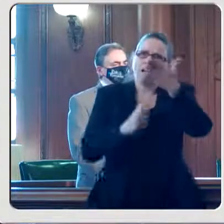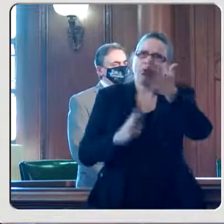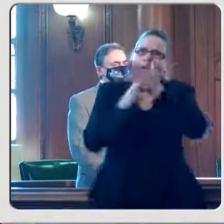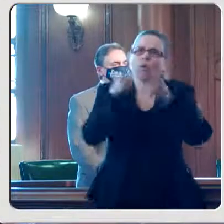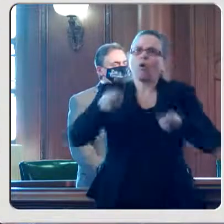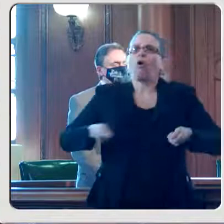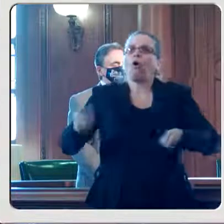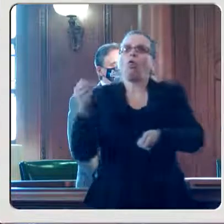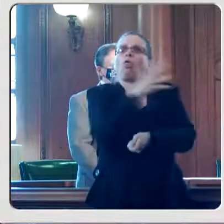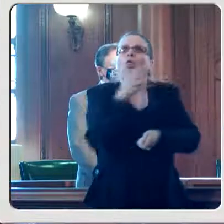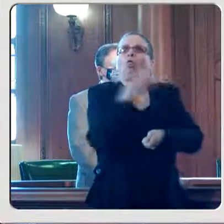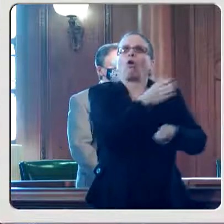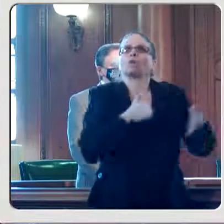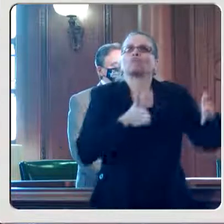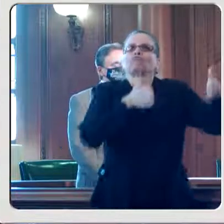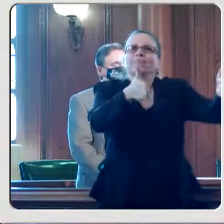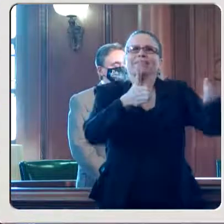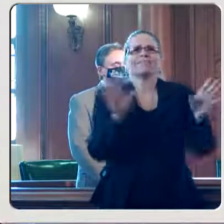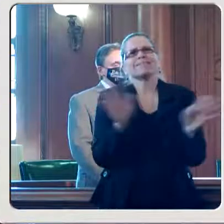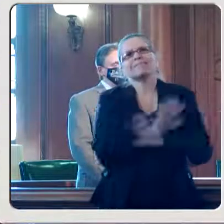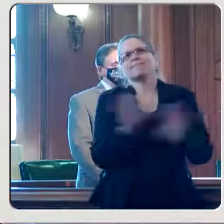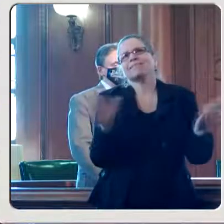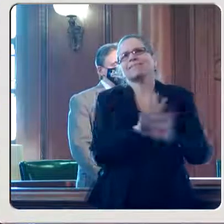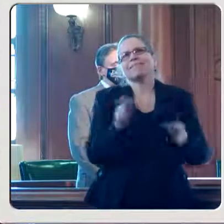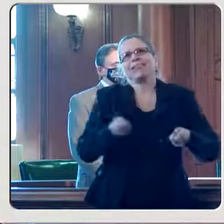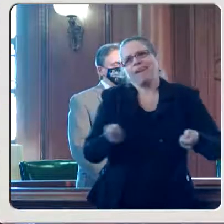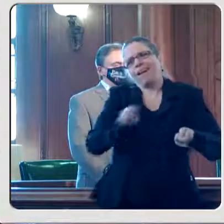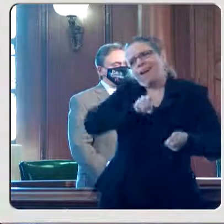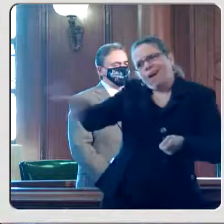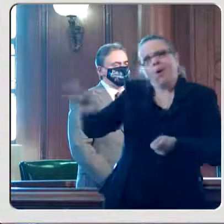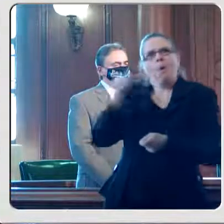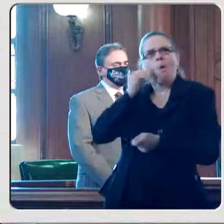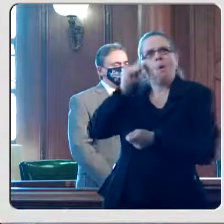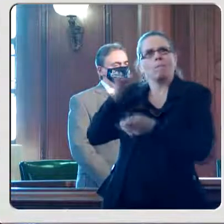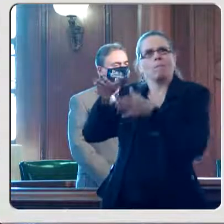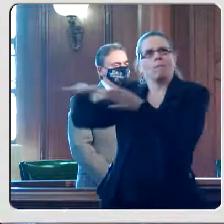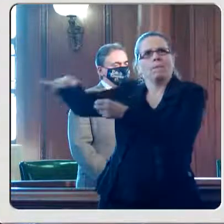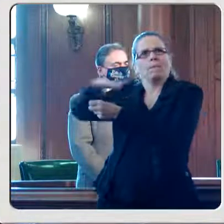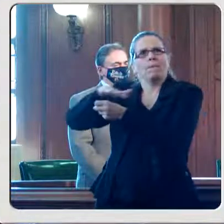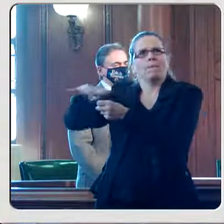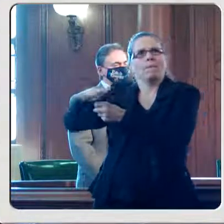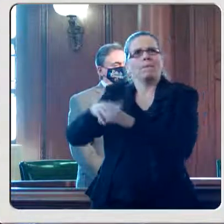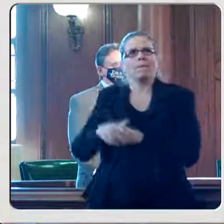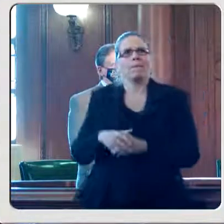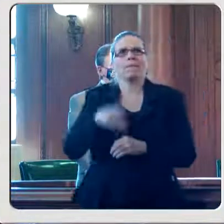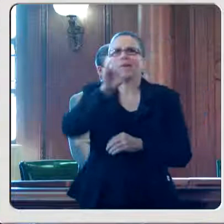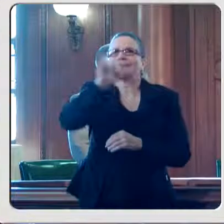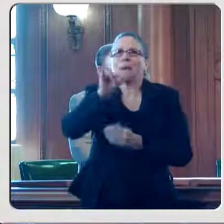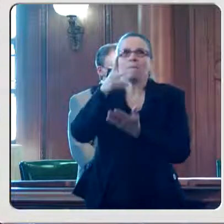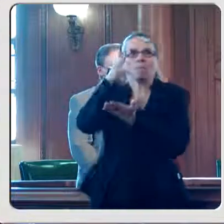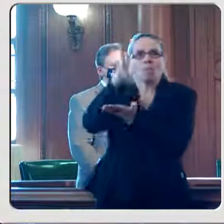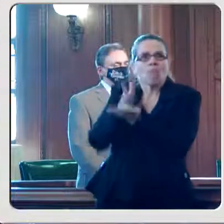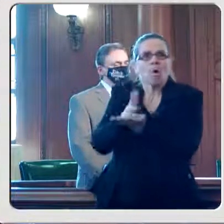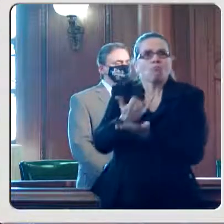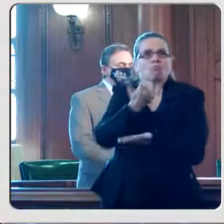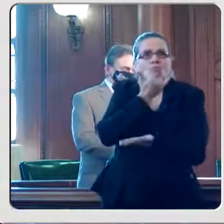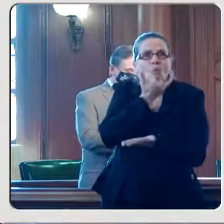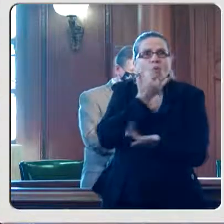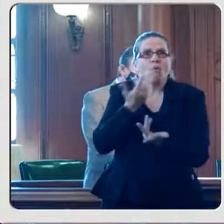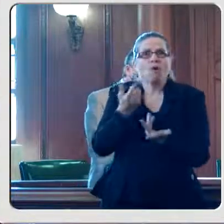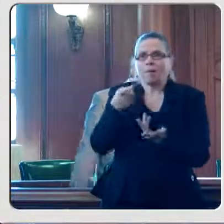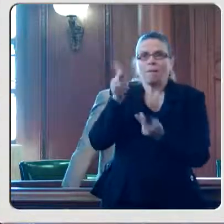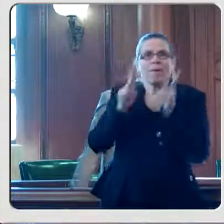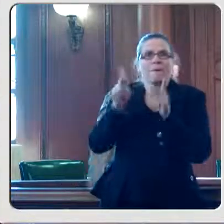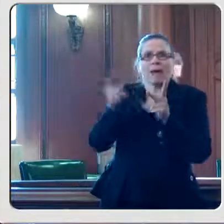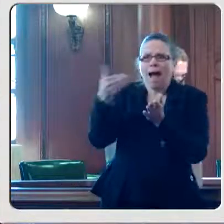with the people parking illegally and plowing into the public way. And that is it for the DPW.